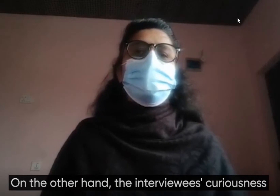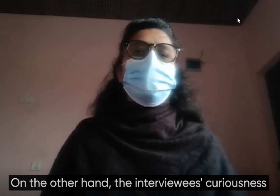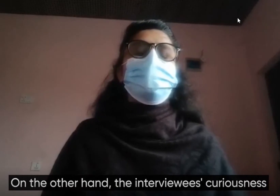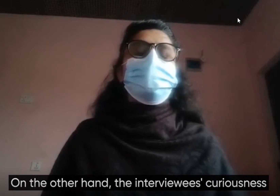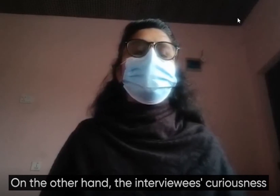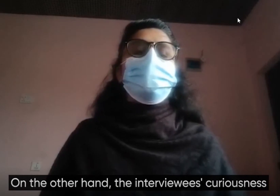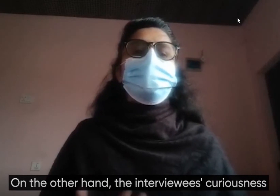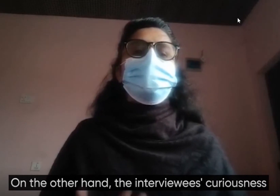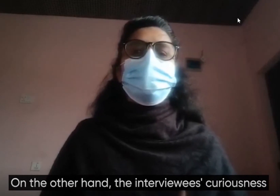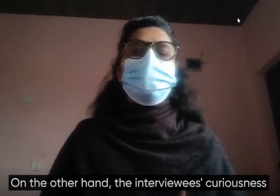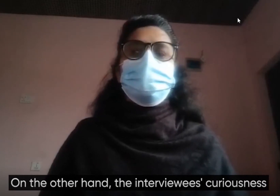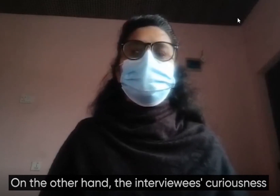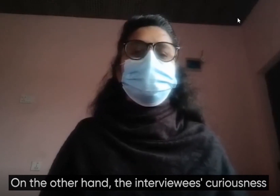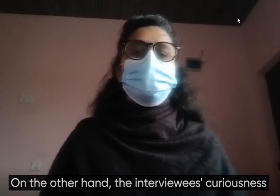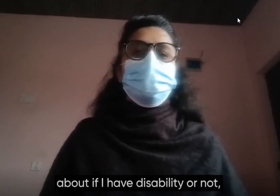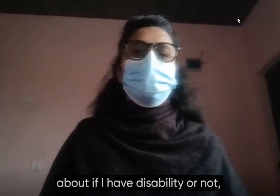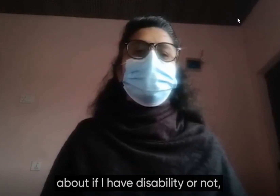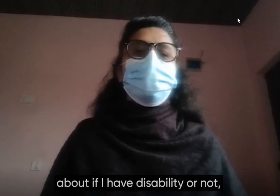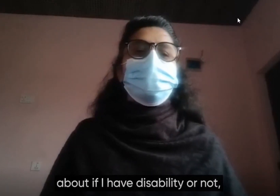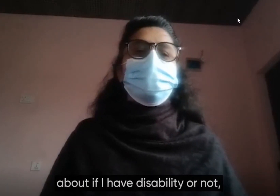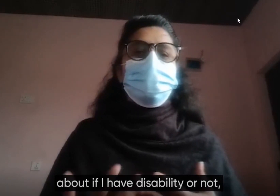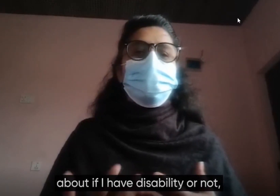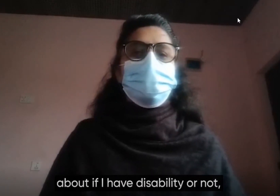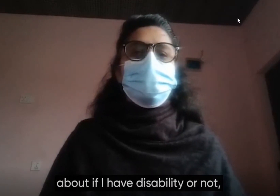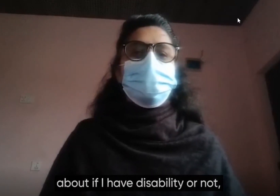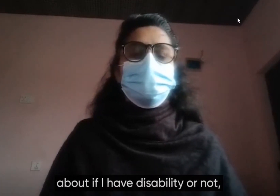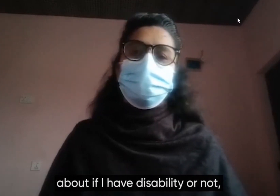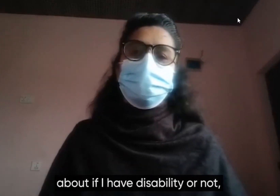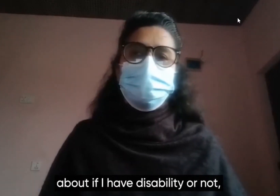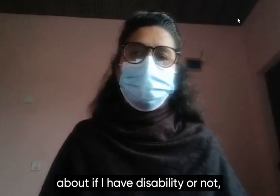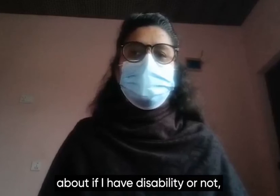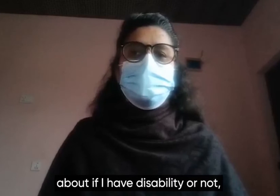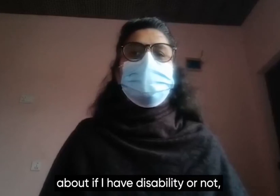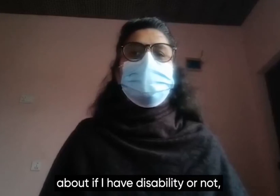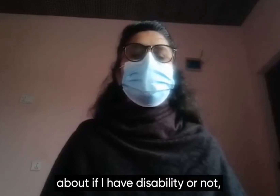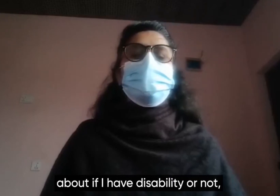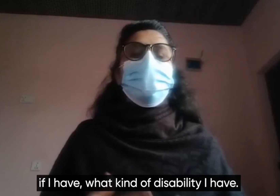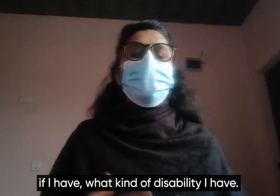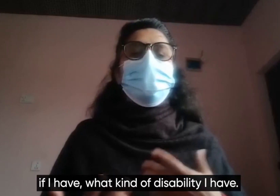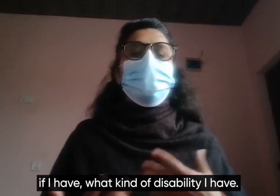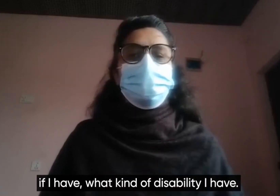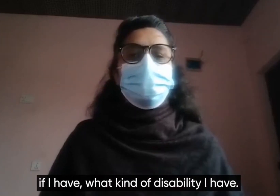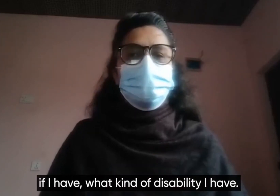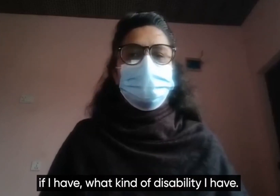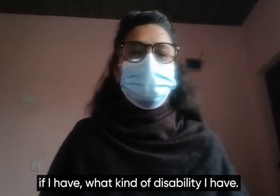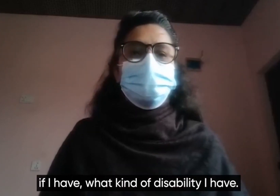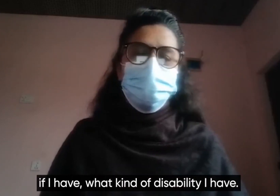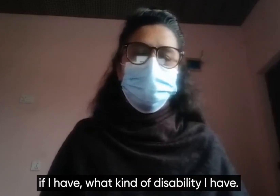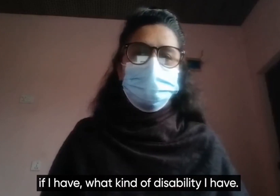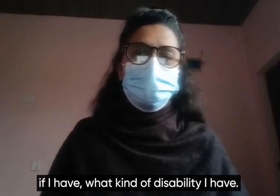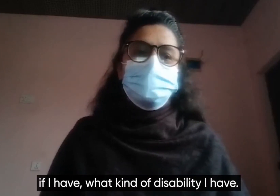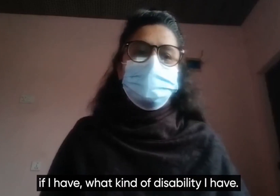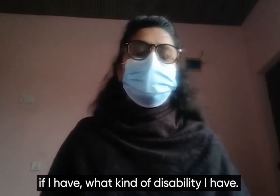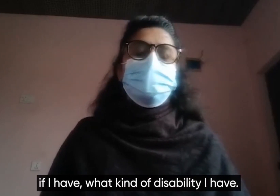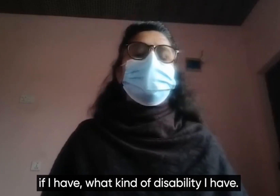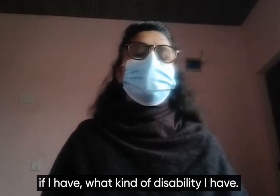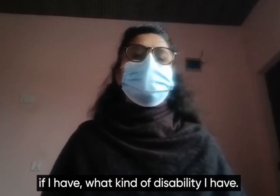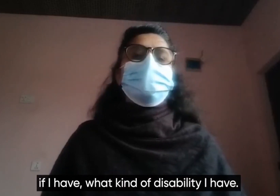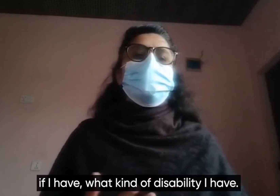the interviewee's curiousness about if I have disability or not, if I have what kind of disability I